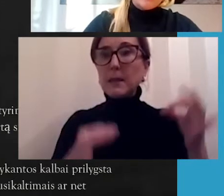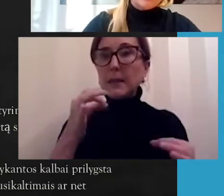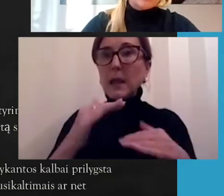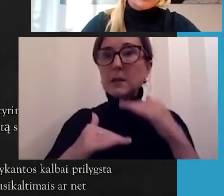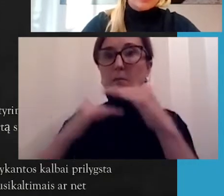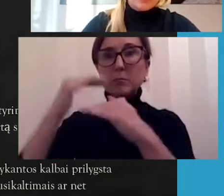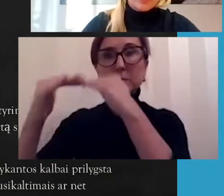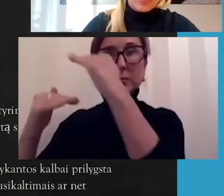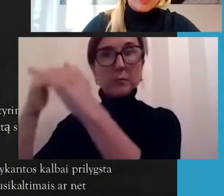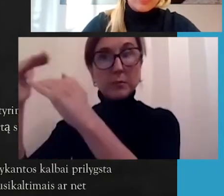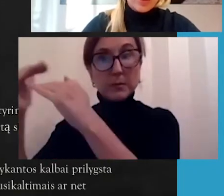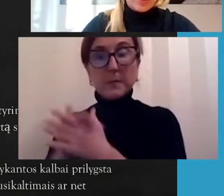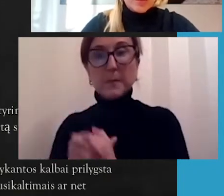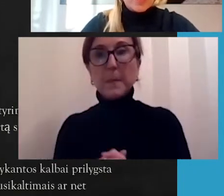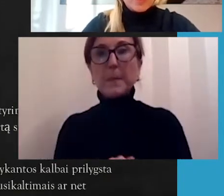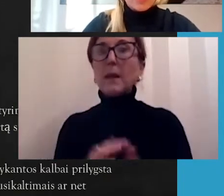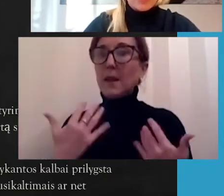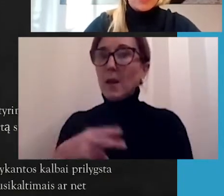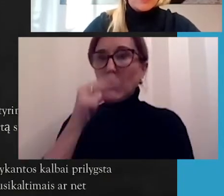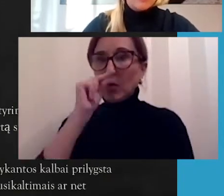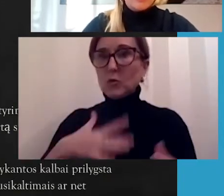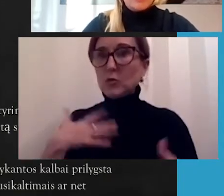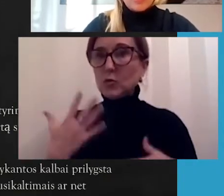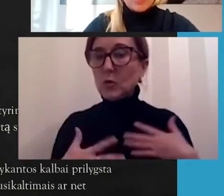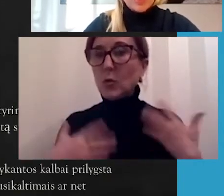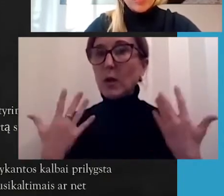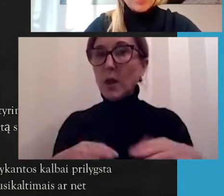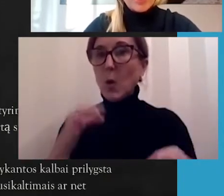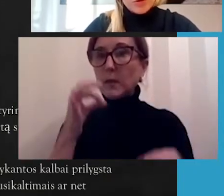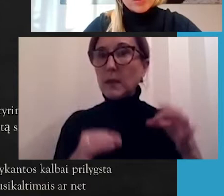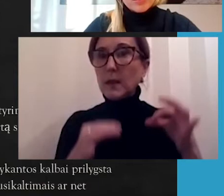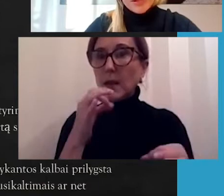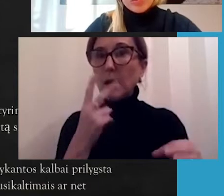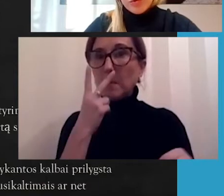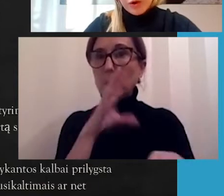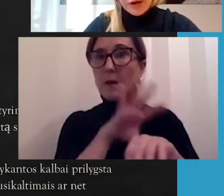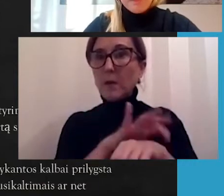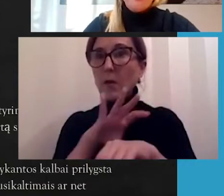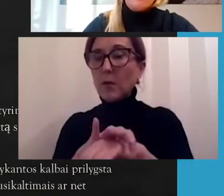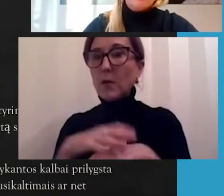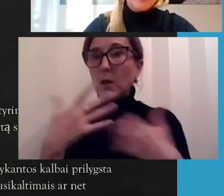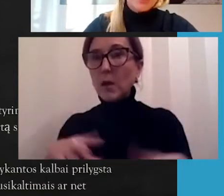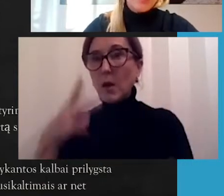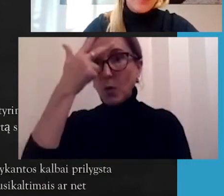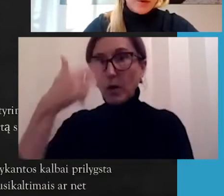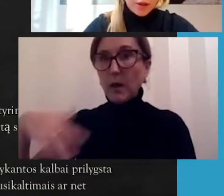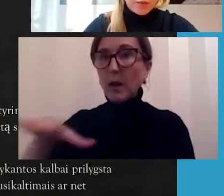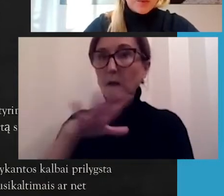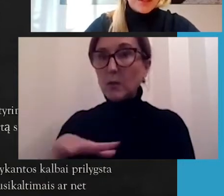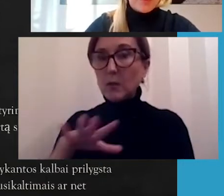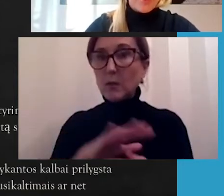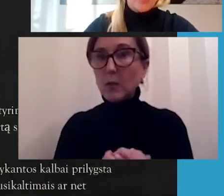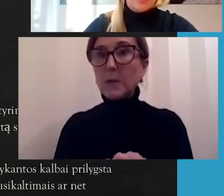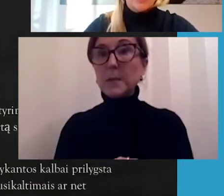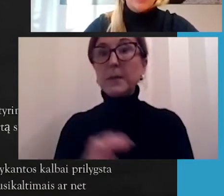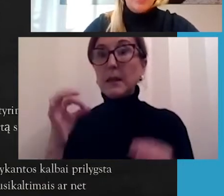The procedural issues were also important, as explained in the court ruling. The court